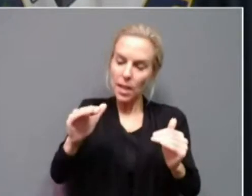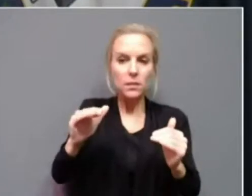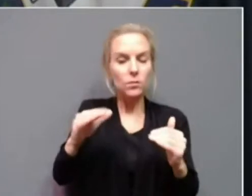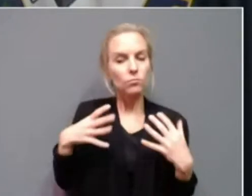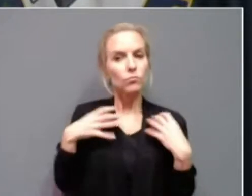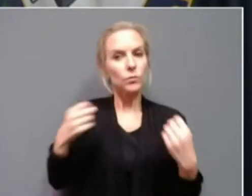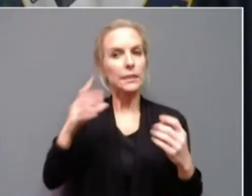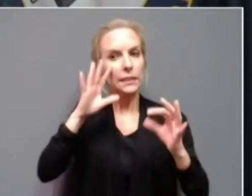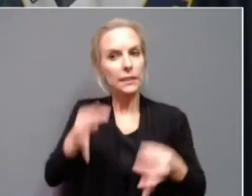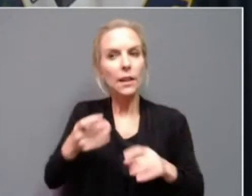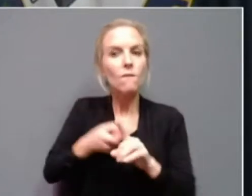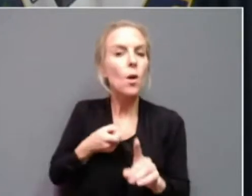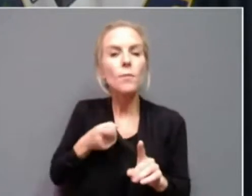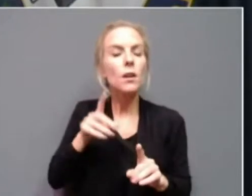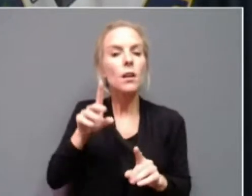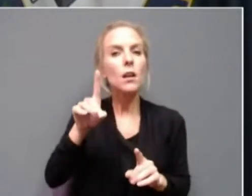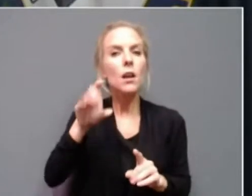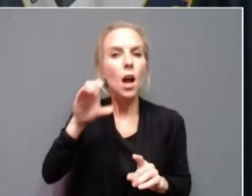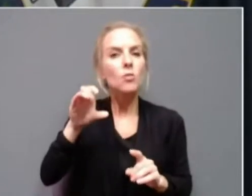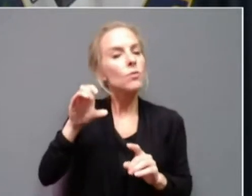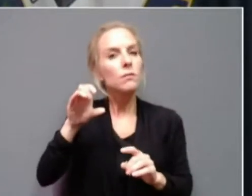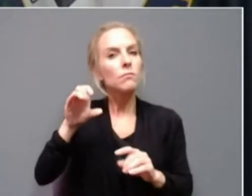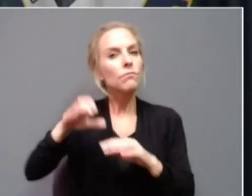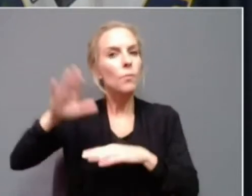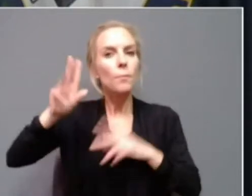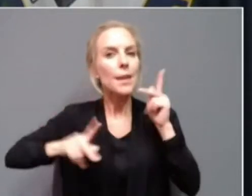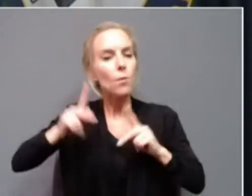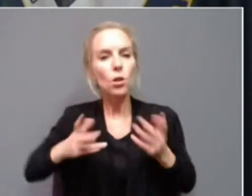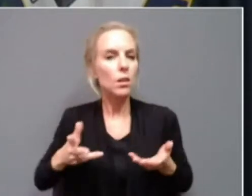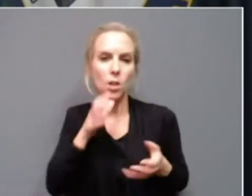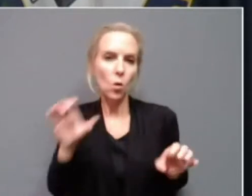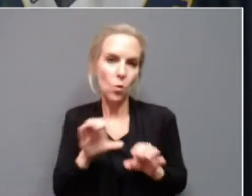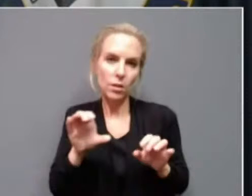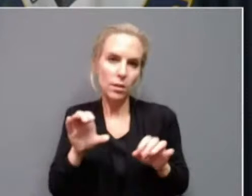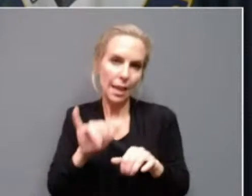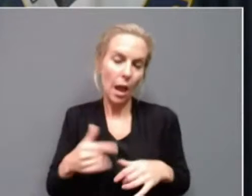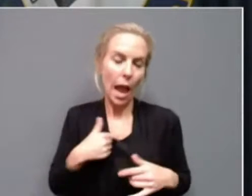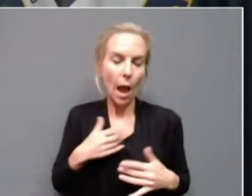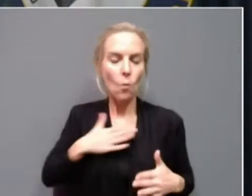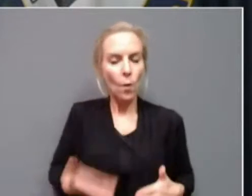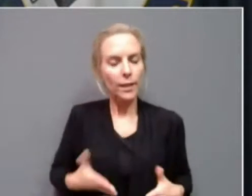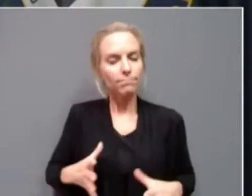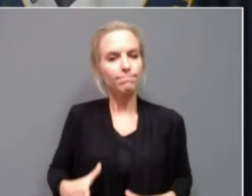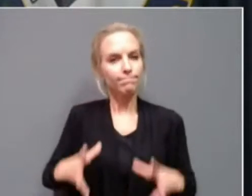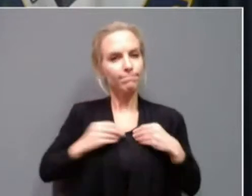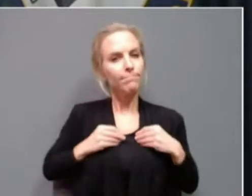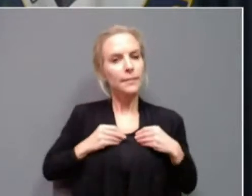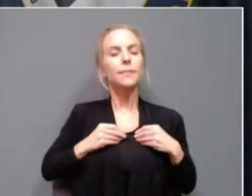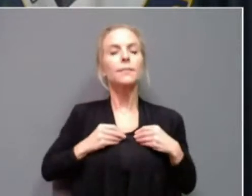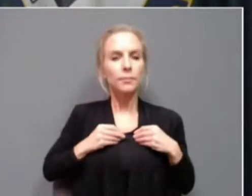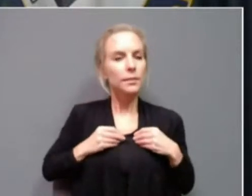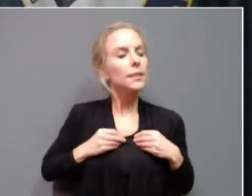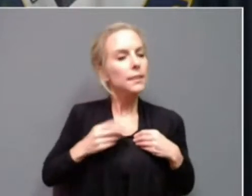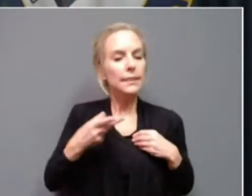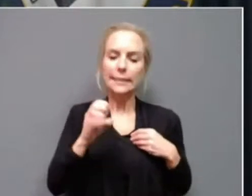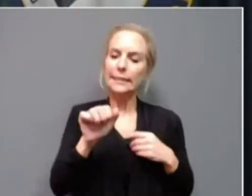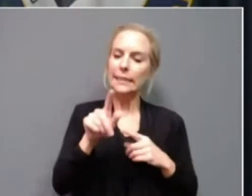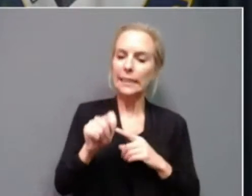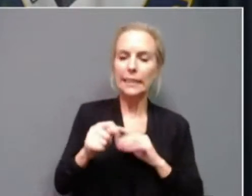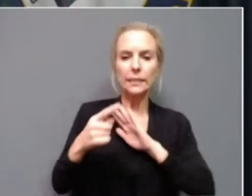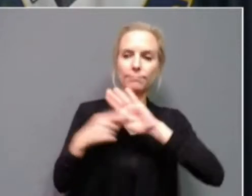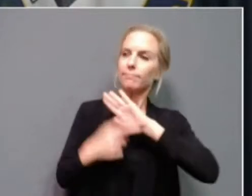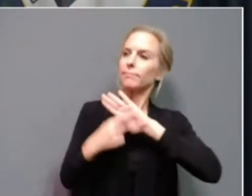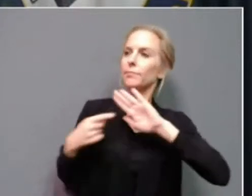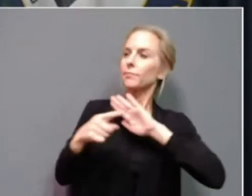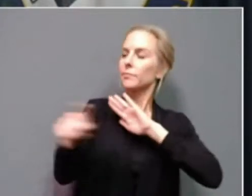from 100+ people. It doesn't work that way. I'm willing to take the heat. I'm willing to do the right thing, and I'm going to continue to. And you see